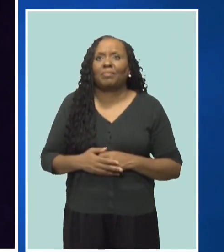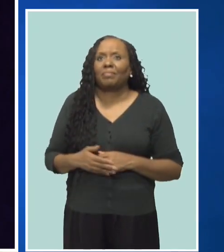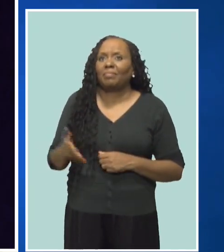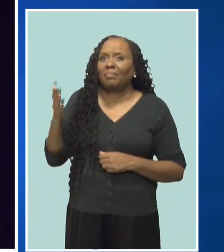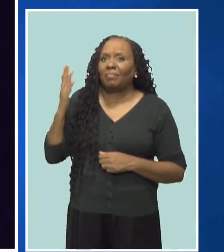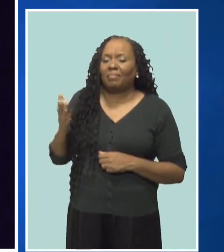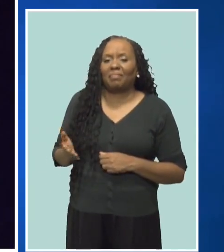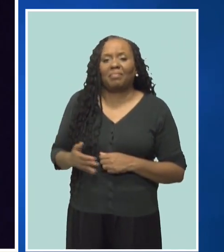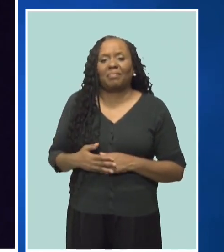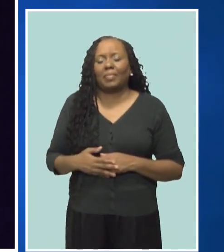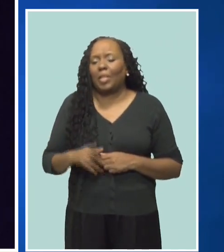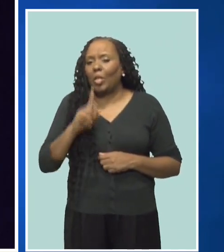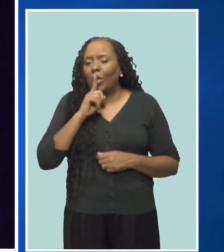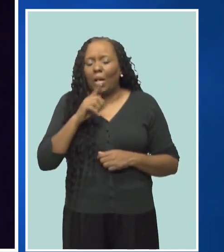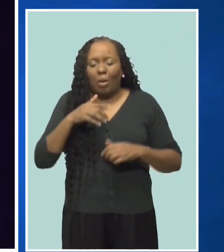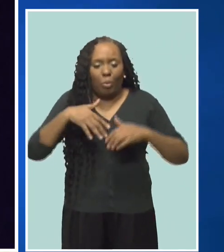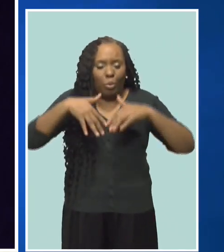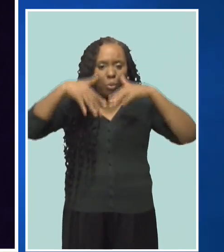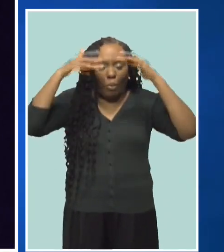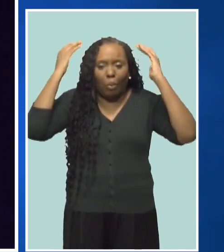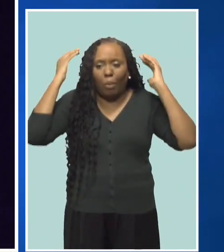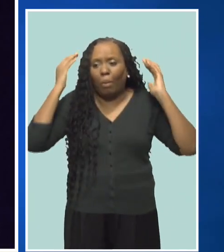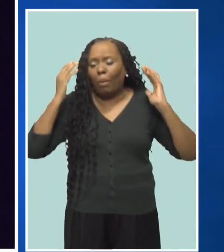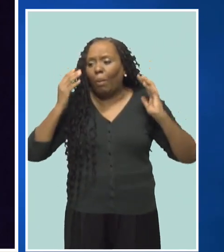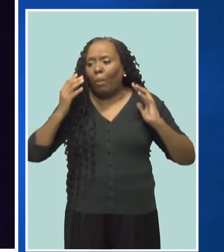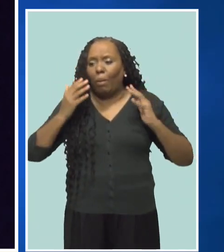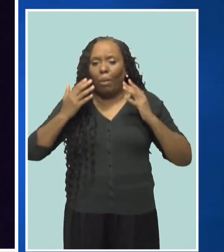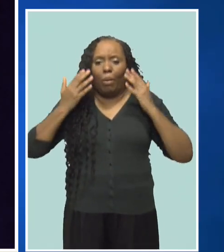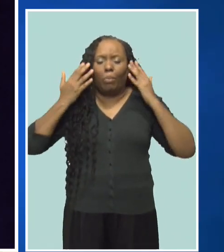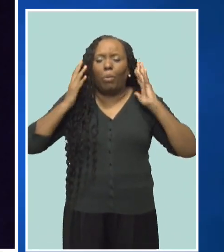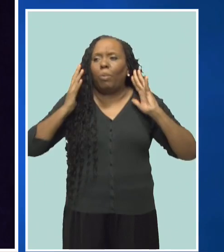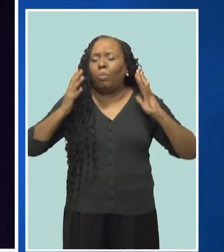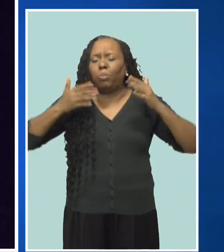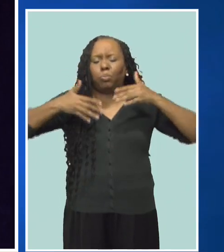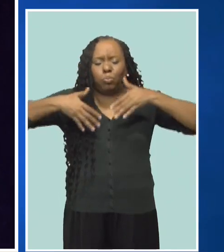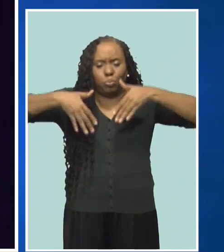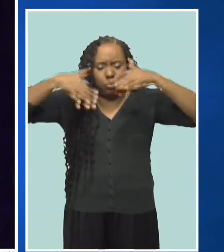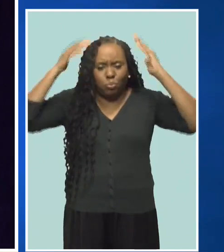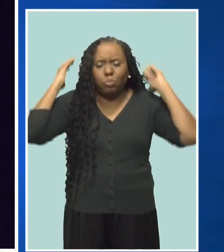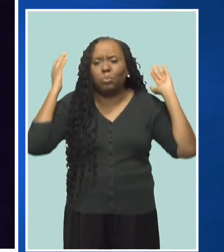simply overwhelmed, simply